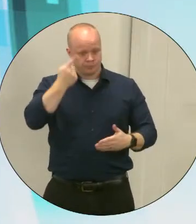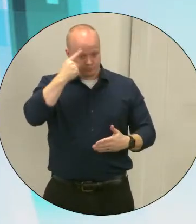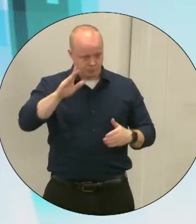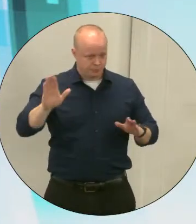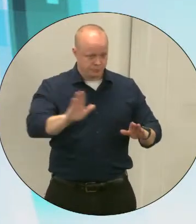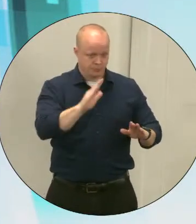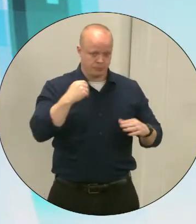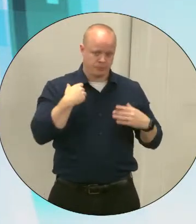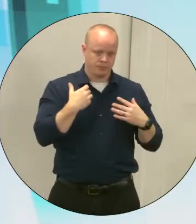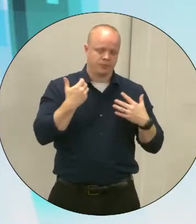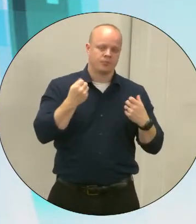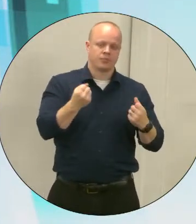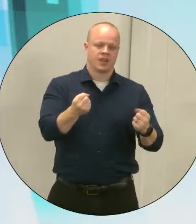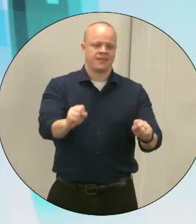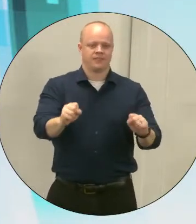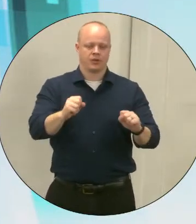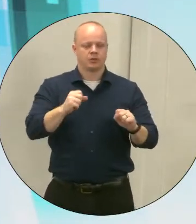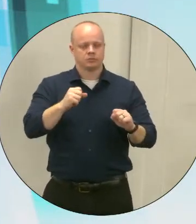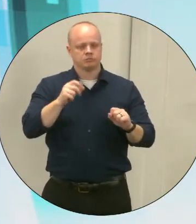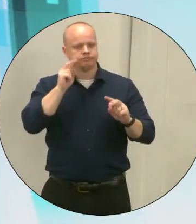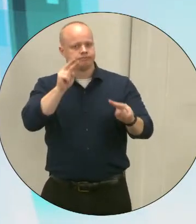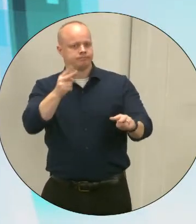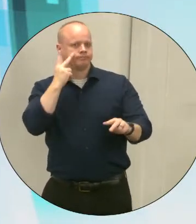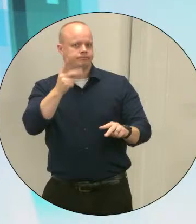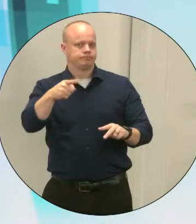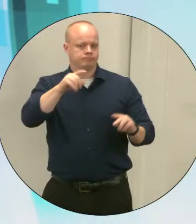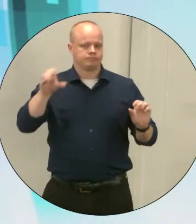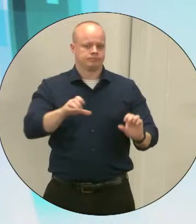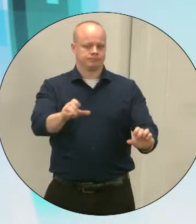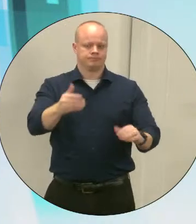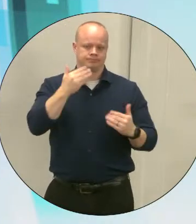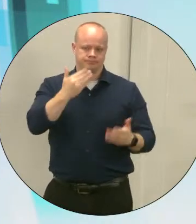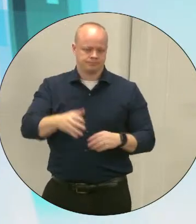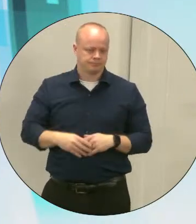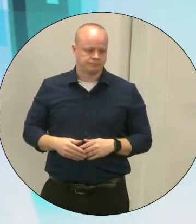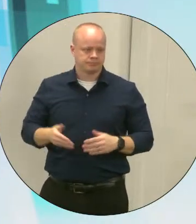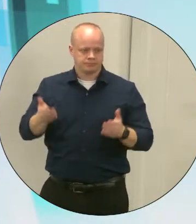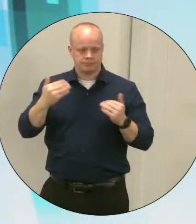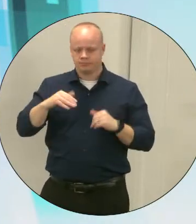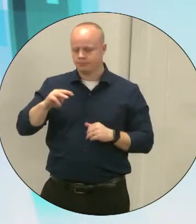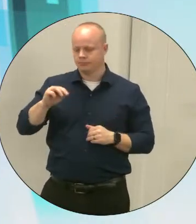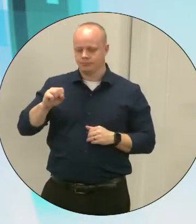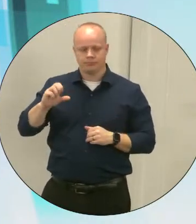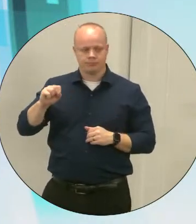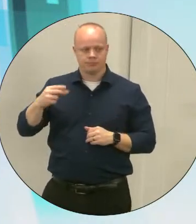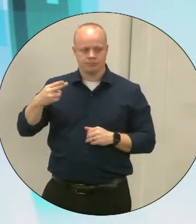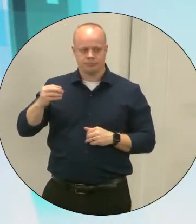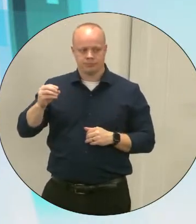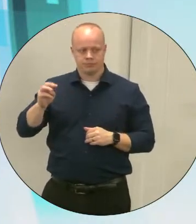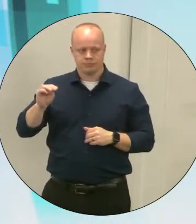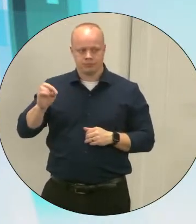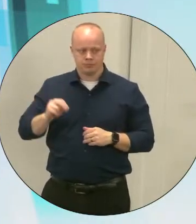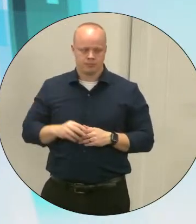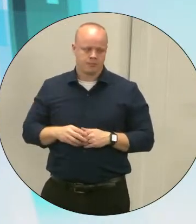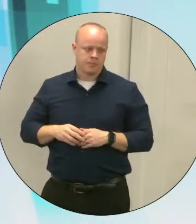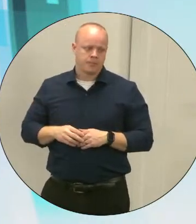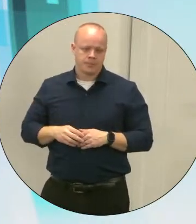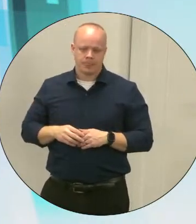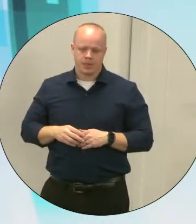and I look forward to seeing you in action again. Thank you, Ms. Schuman. Yes.